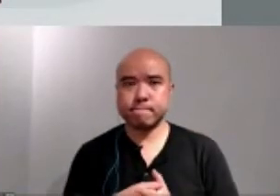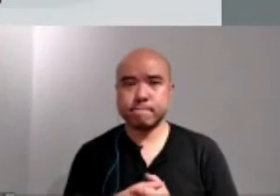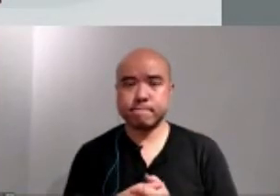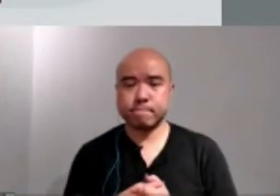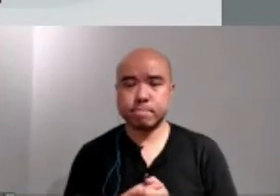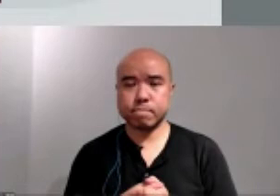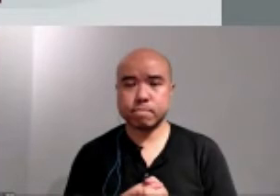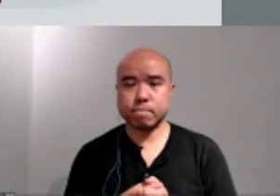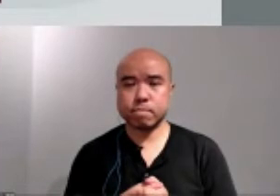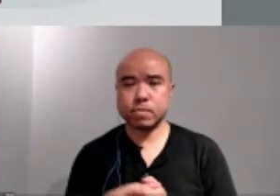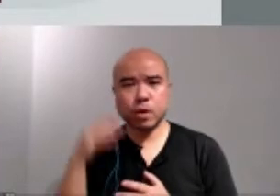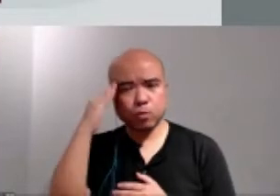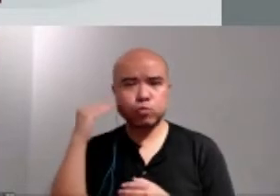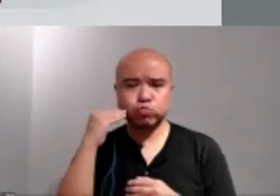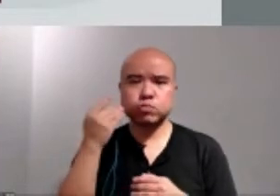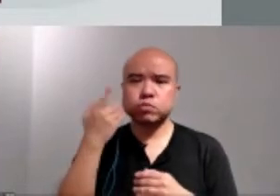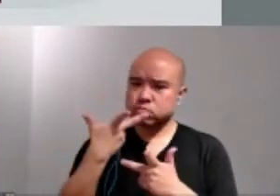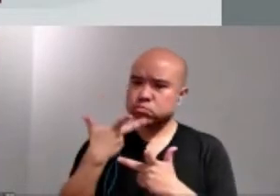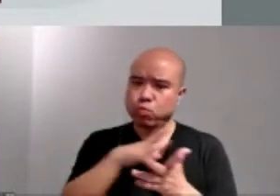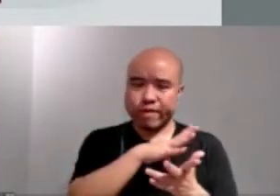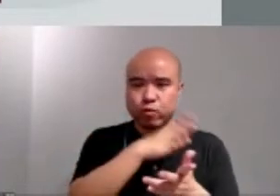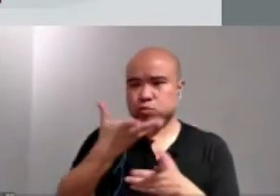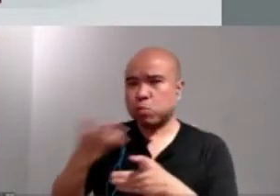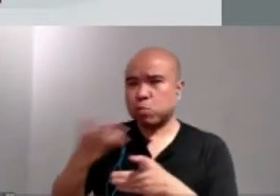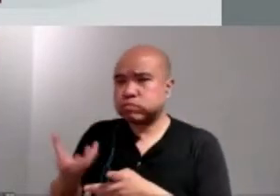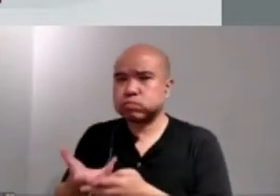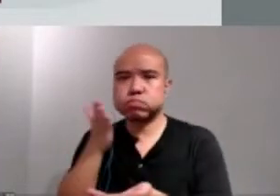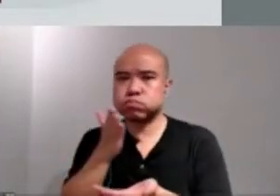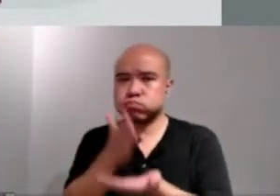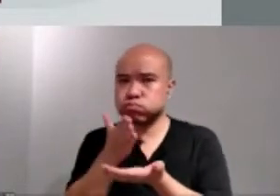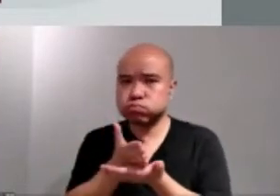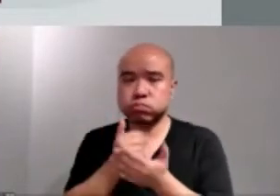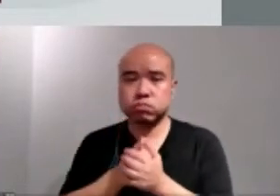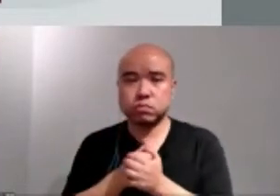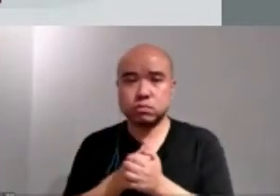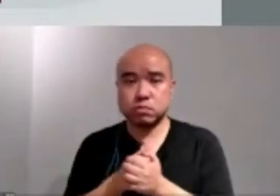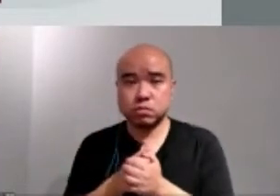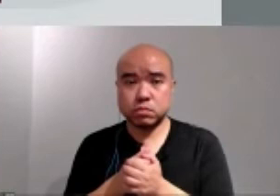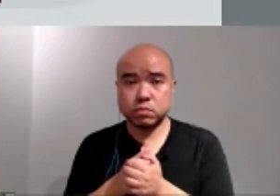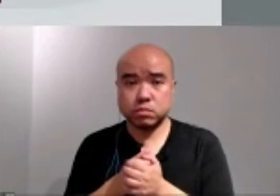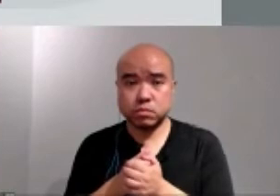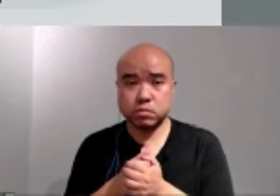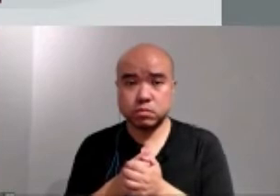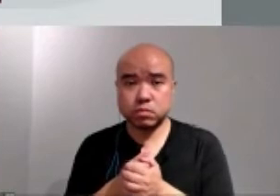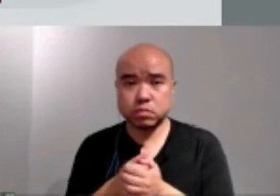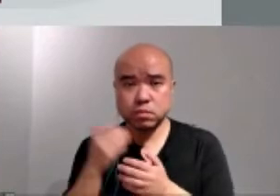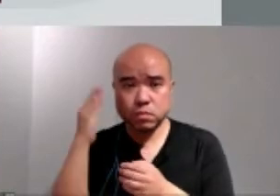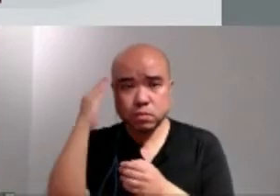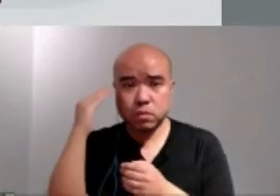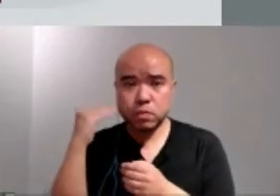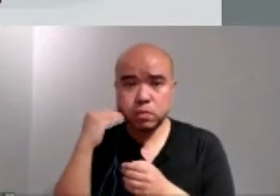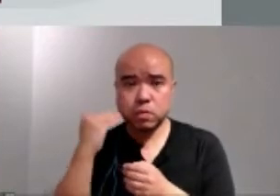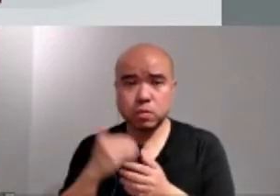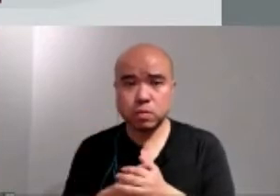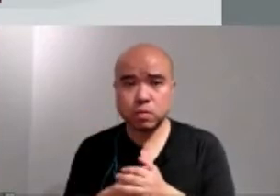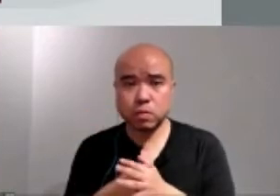the European and North American experiences. The Korean social economy, as we know today, began to arise